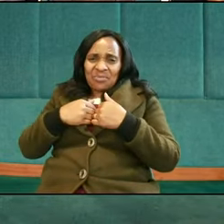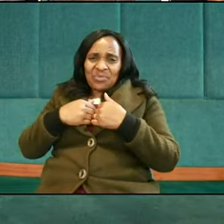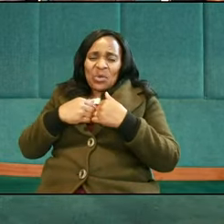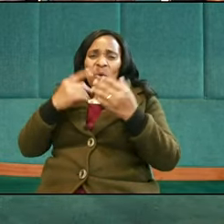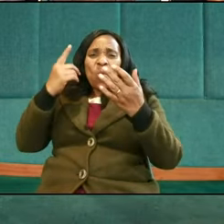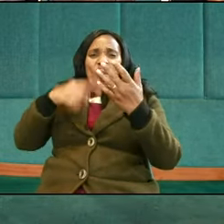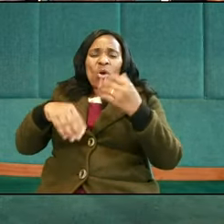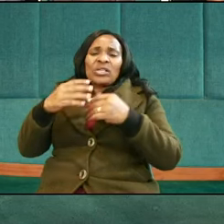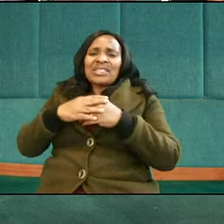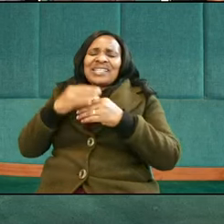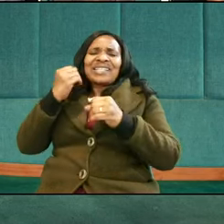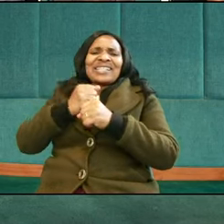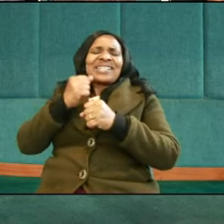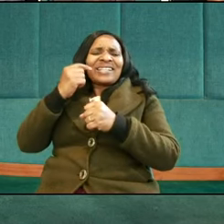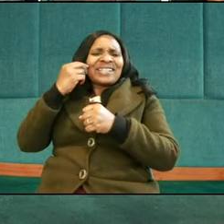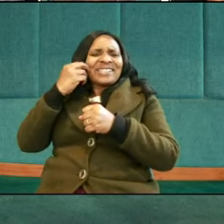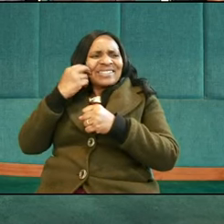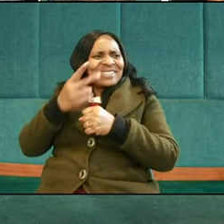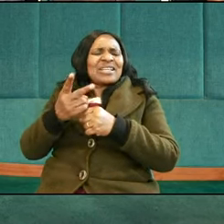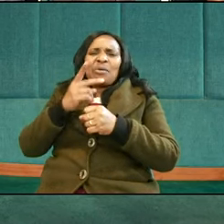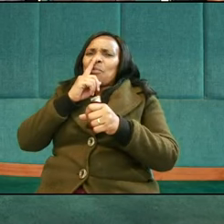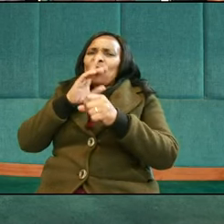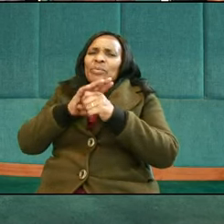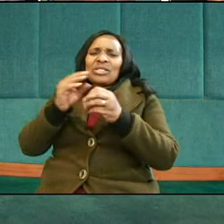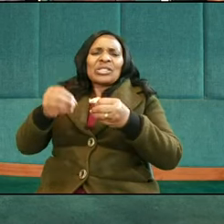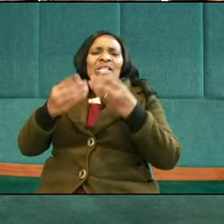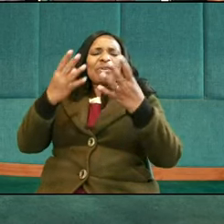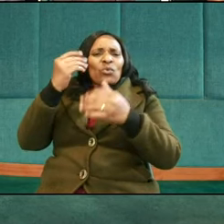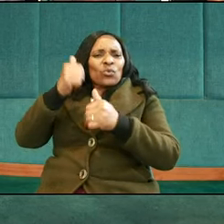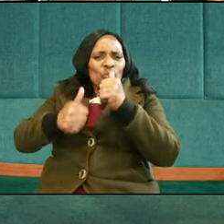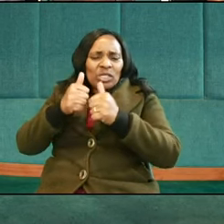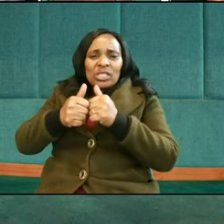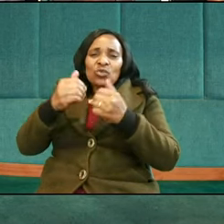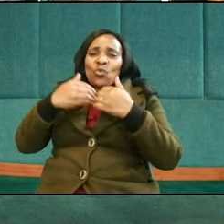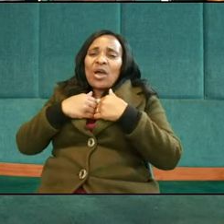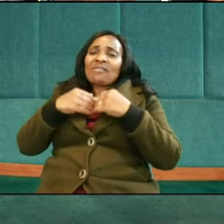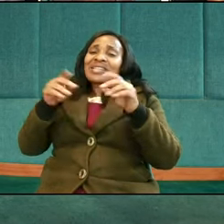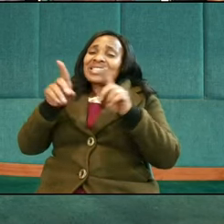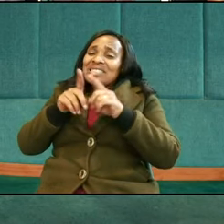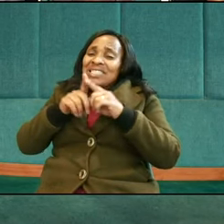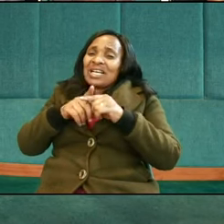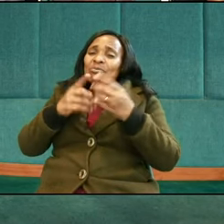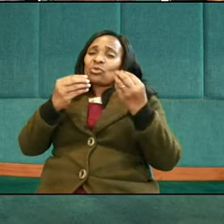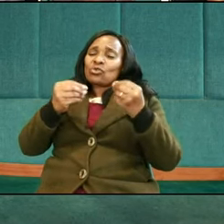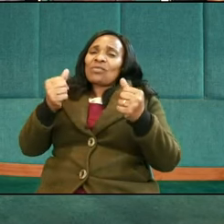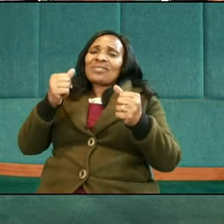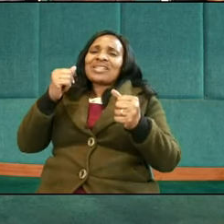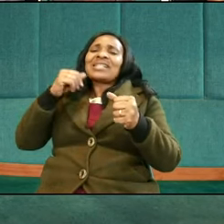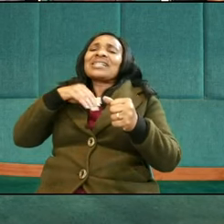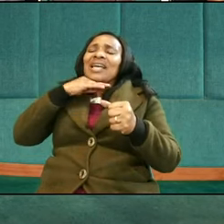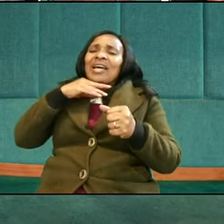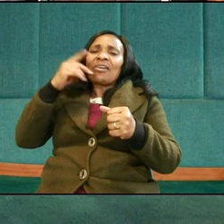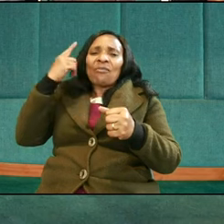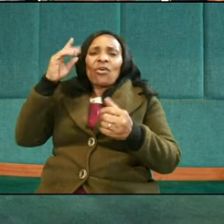resolve? What did they see? What promise were they given for them to have such a resolve to even die for the